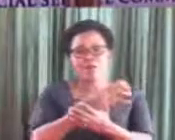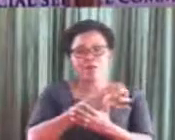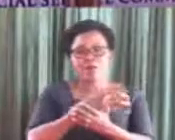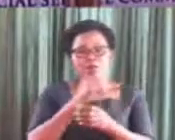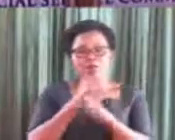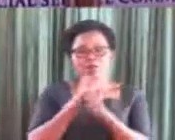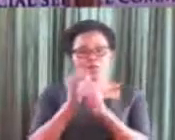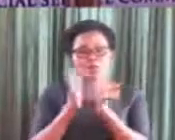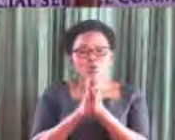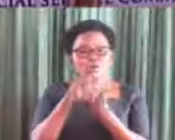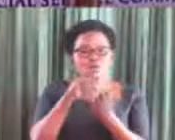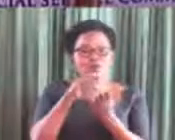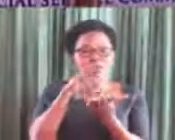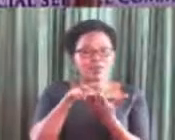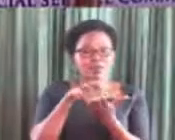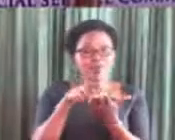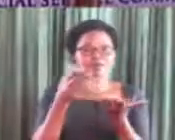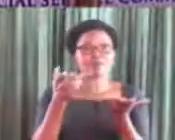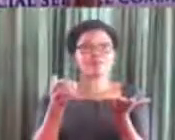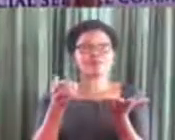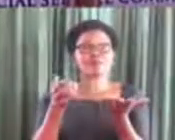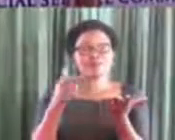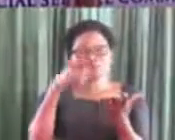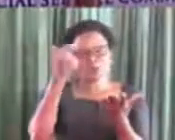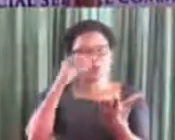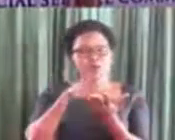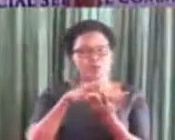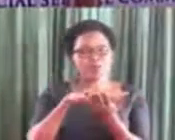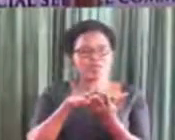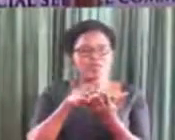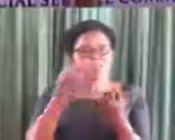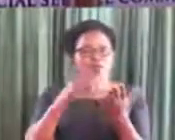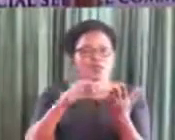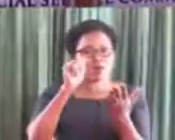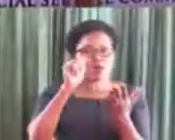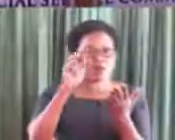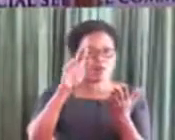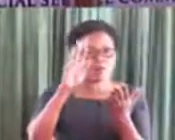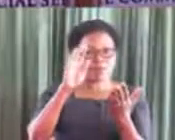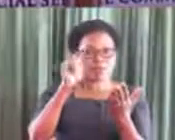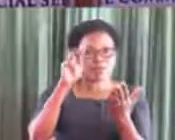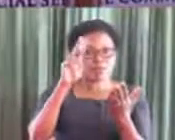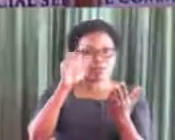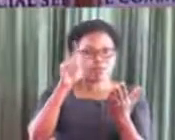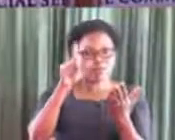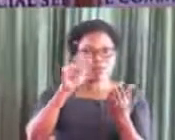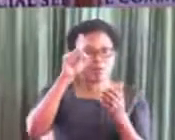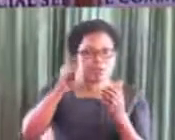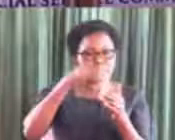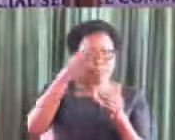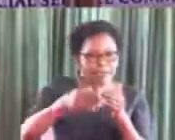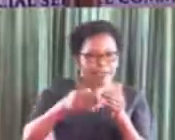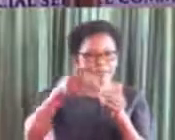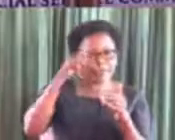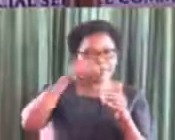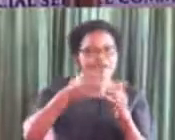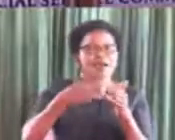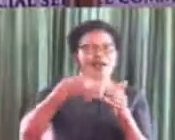matter, because matters arbitration should end at the High Court. And I